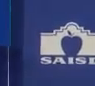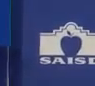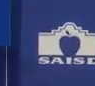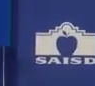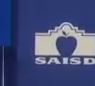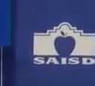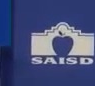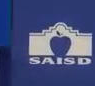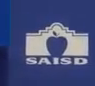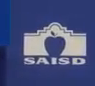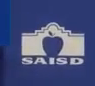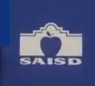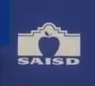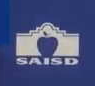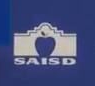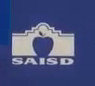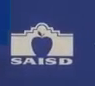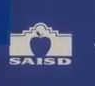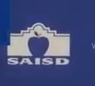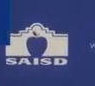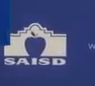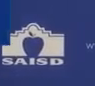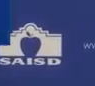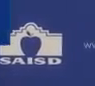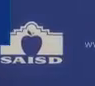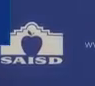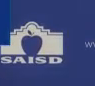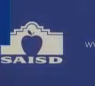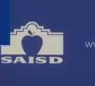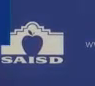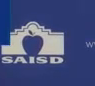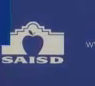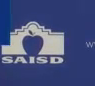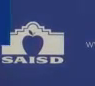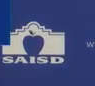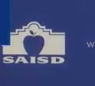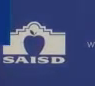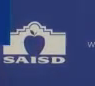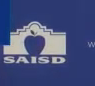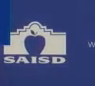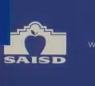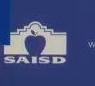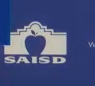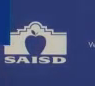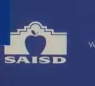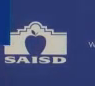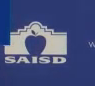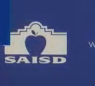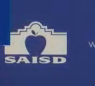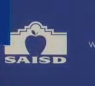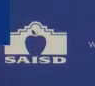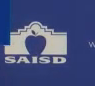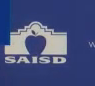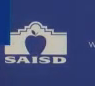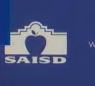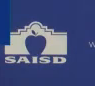it during my appointment. I am not here to lead. I'm here to serve all of you, the